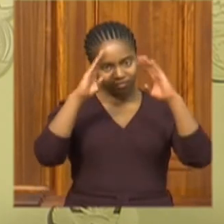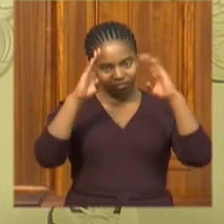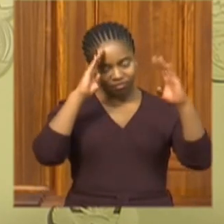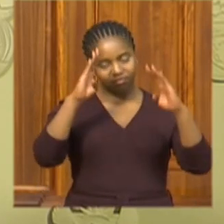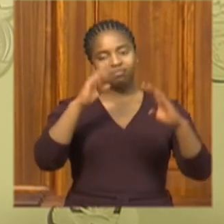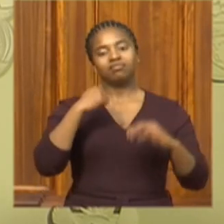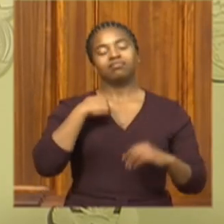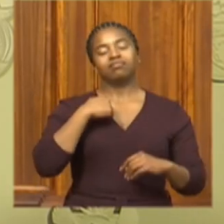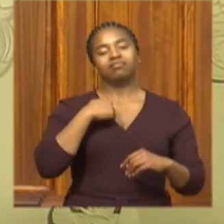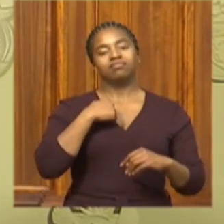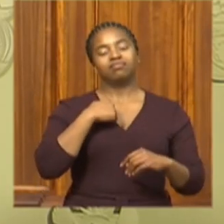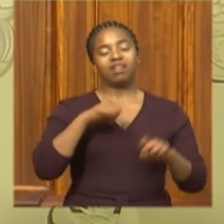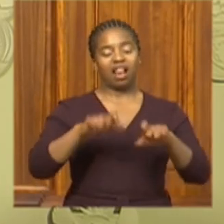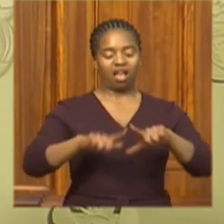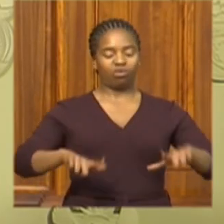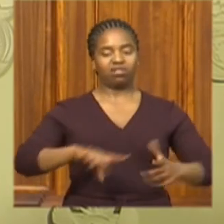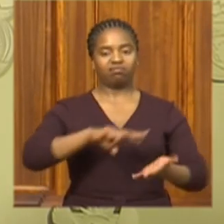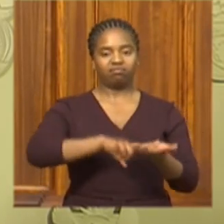dimadekwana,